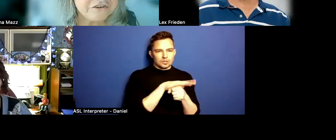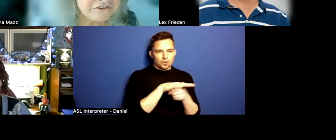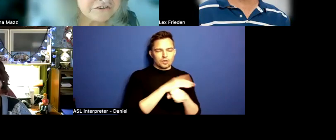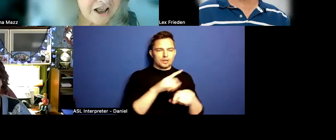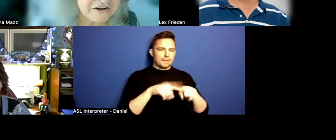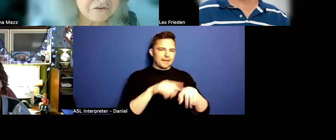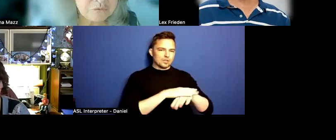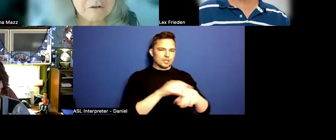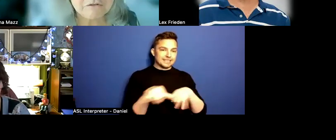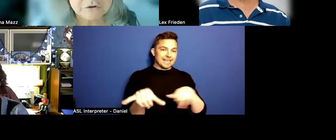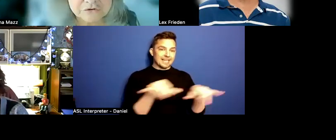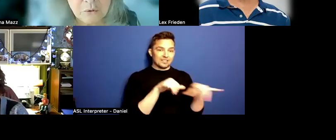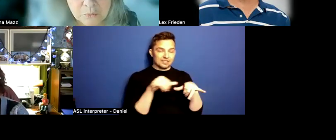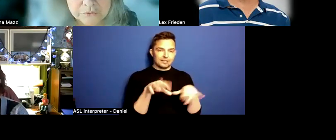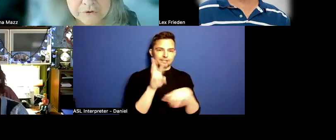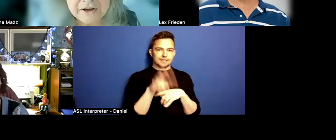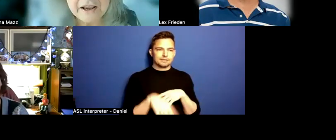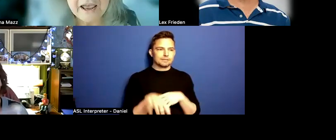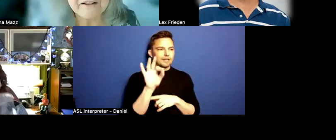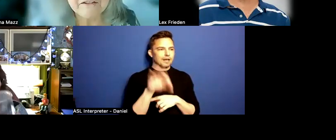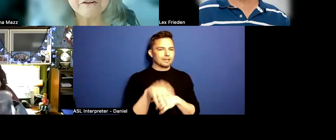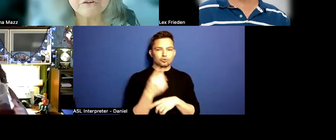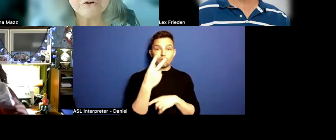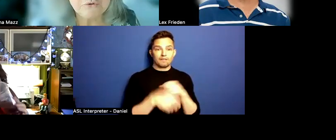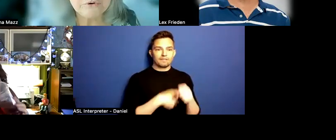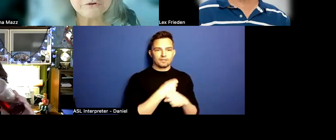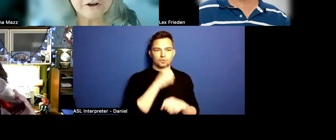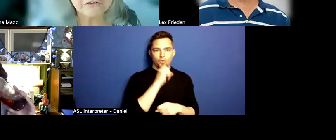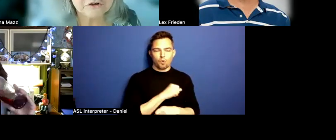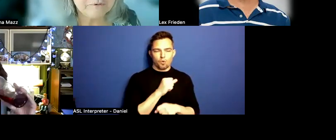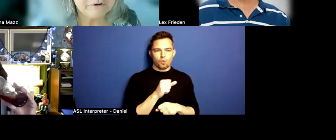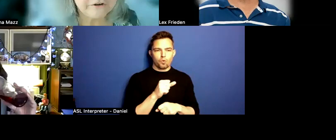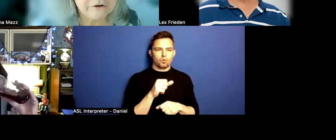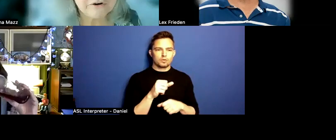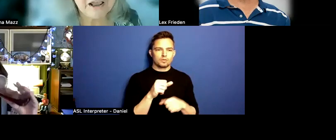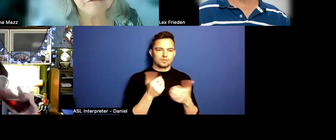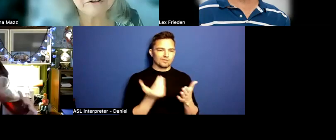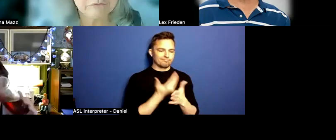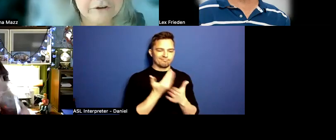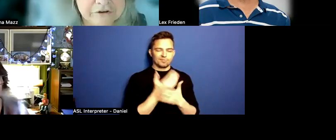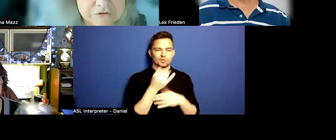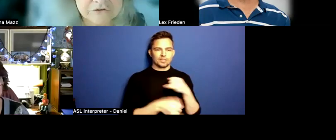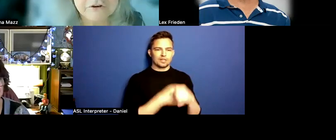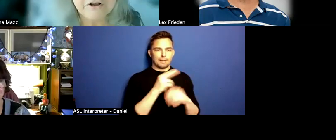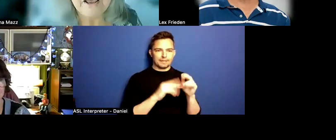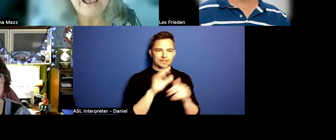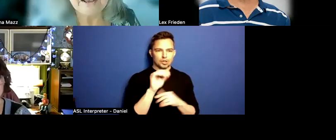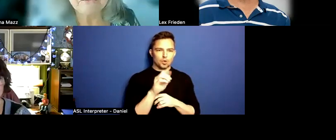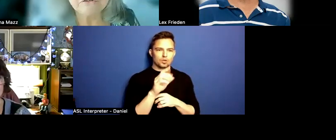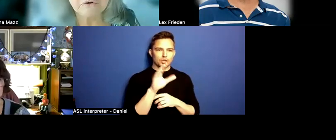that are 6, 9, 12 years old. And there's a new international building code every 3